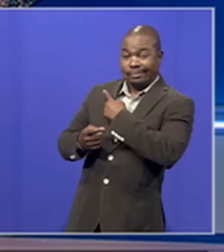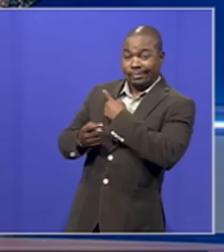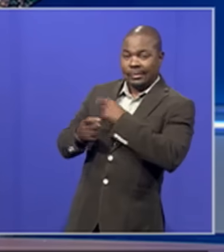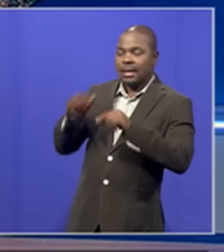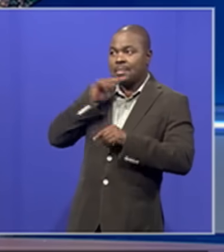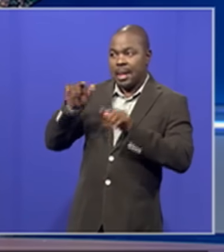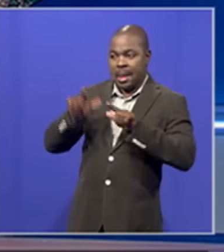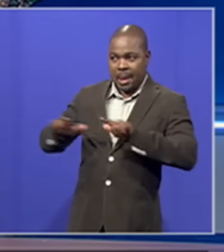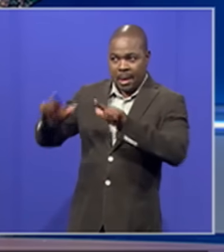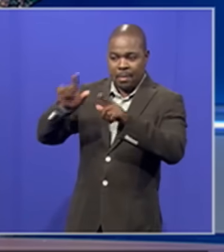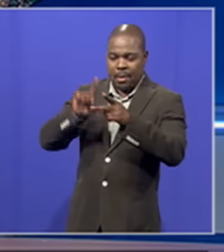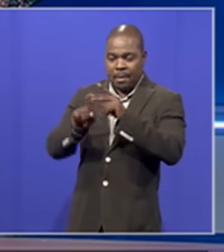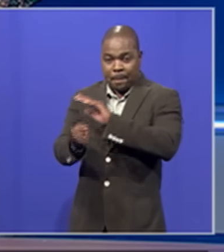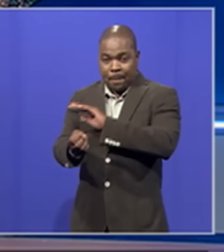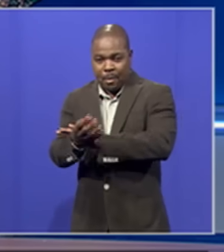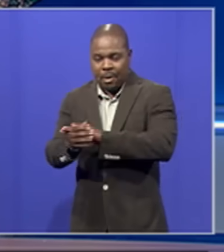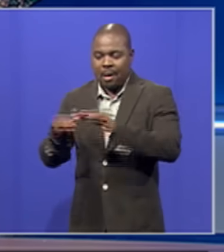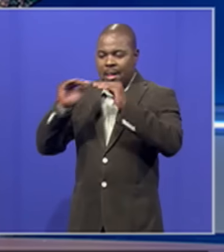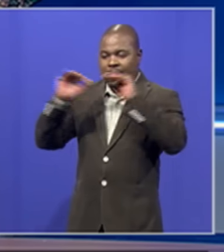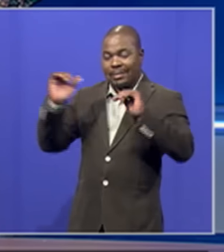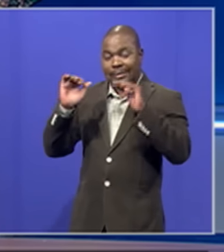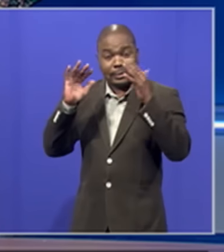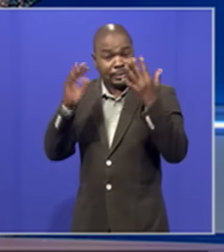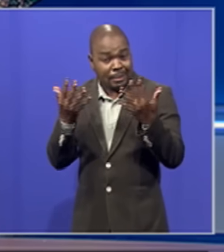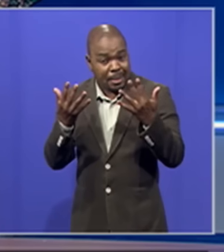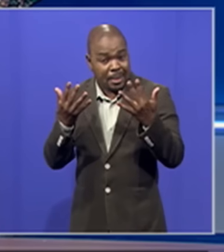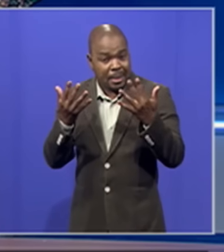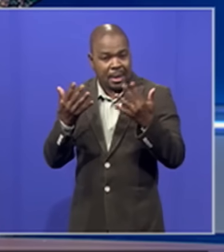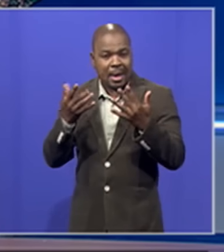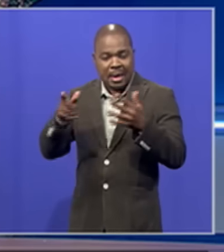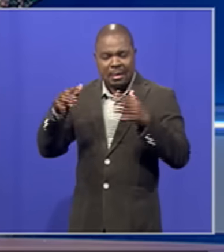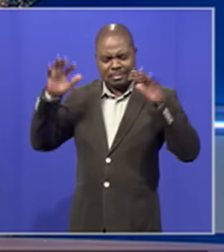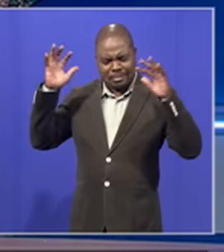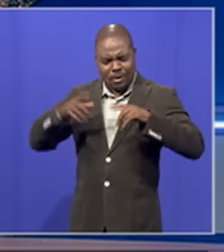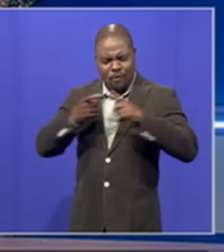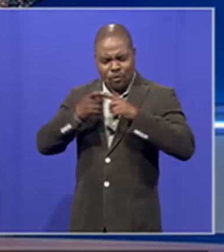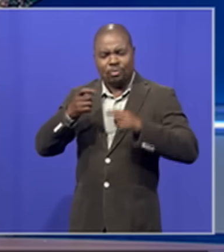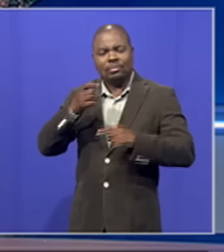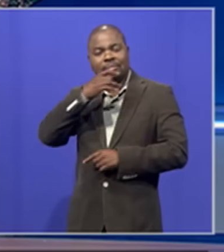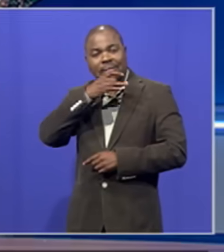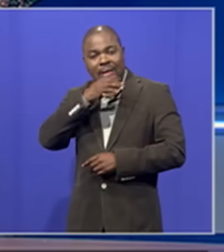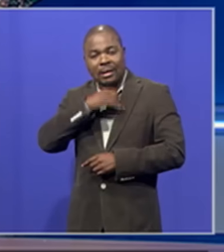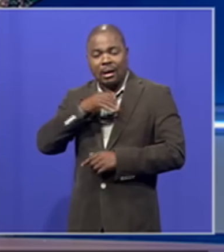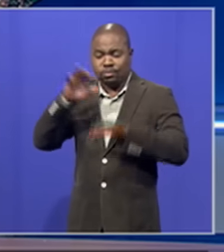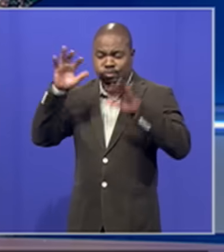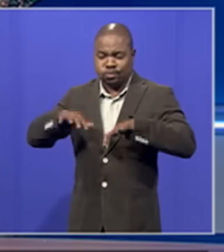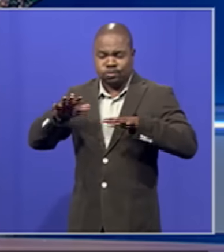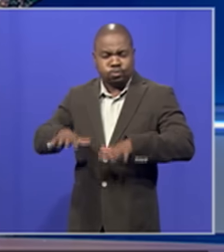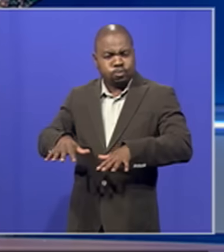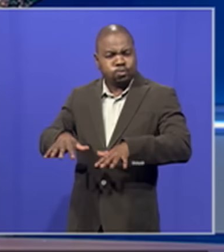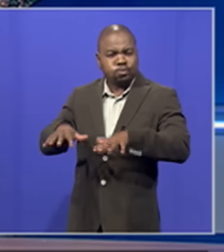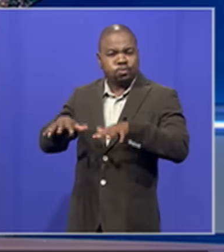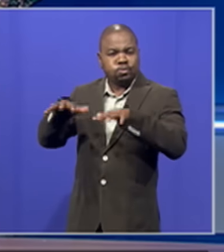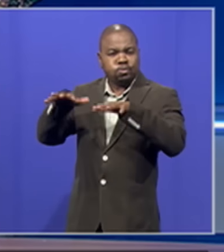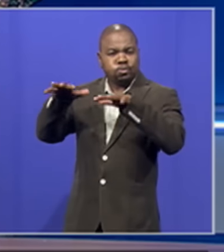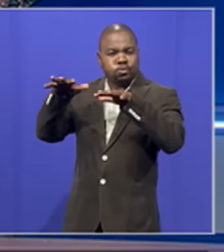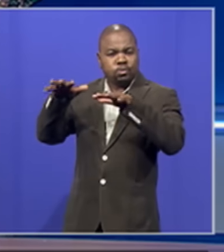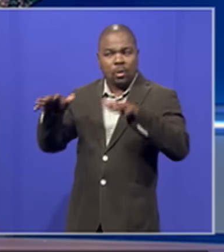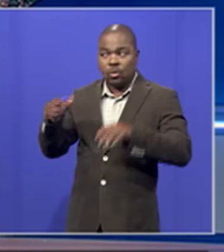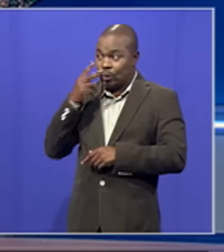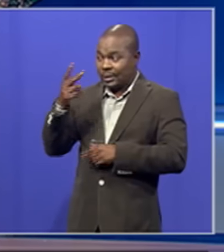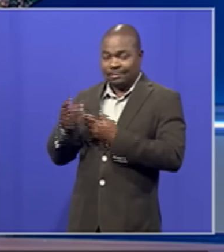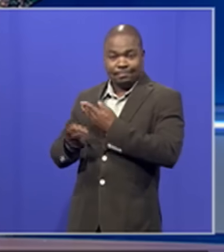ko Limpopo le Mpumalanga. Now e phela sa le ena from mokibelo ya tšo mafula a mantši ke re